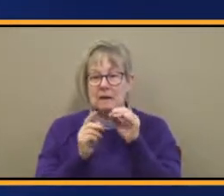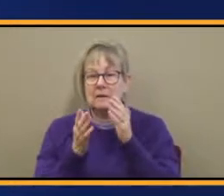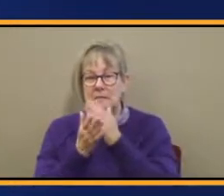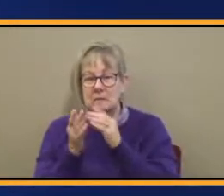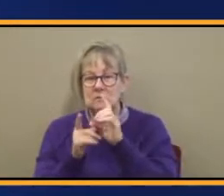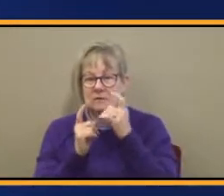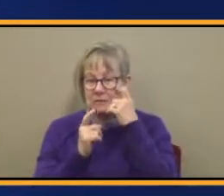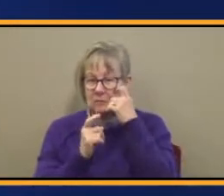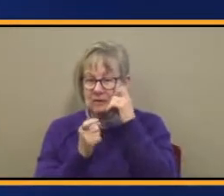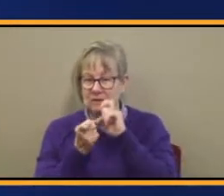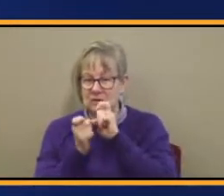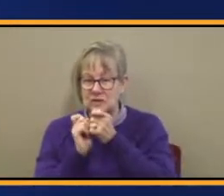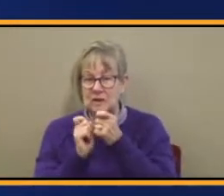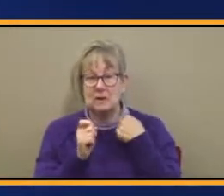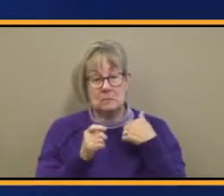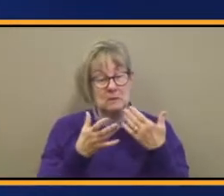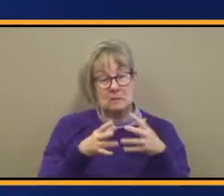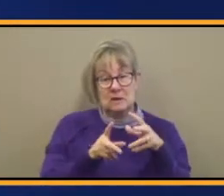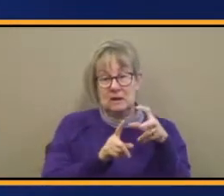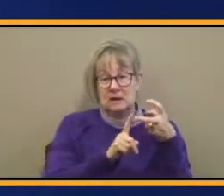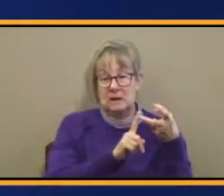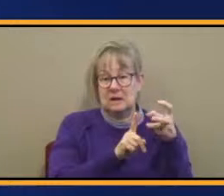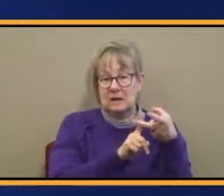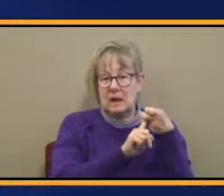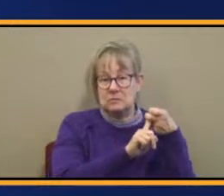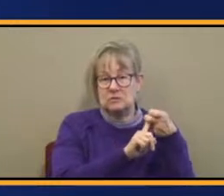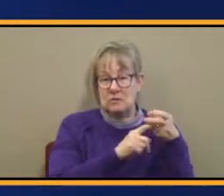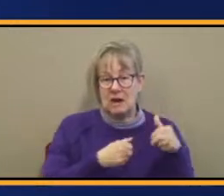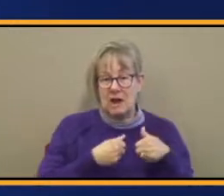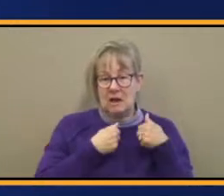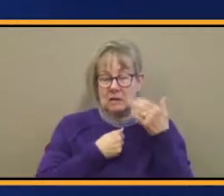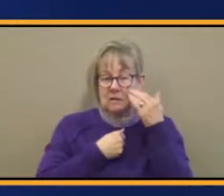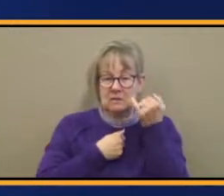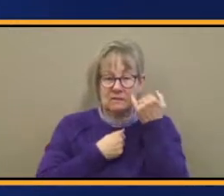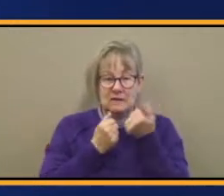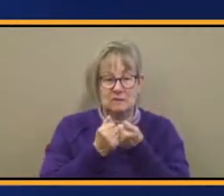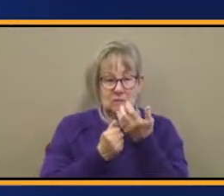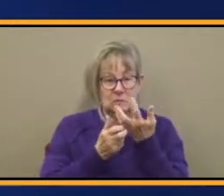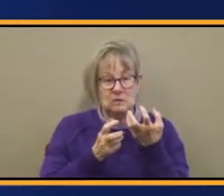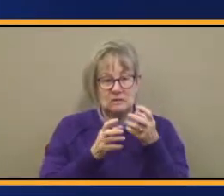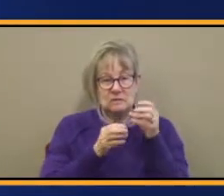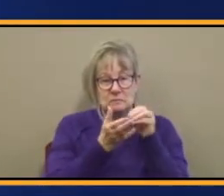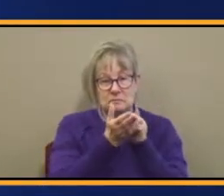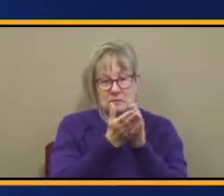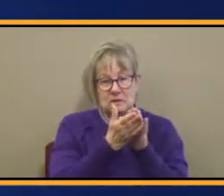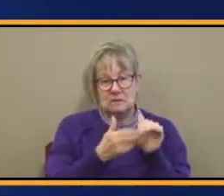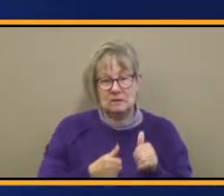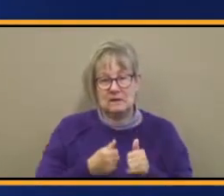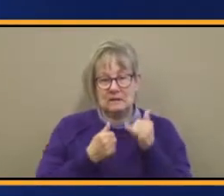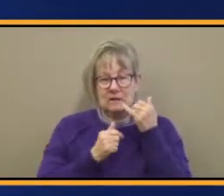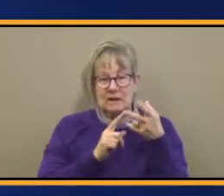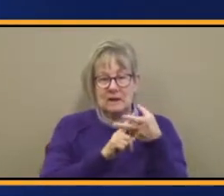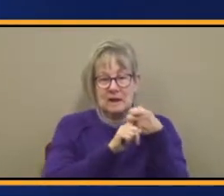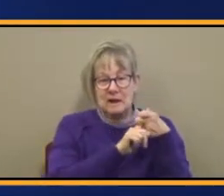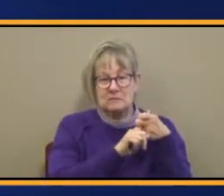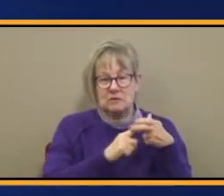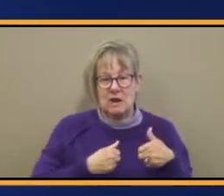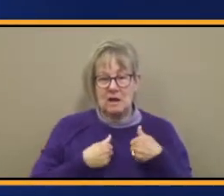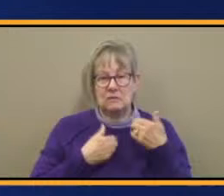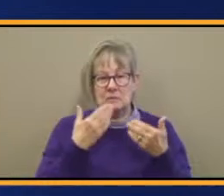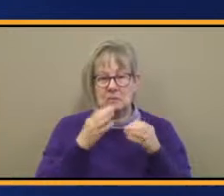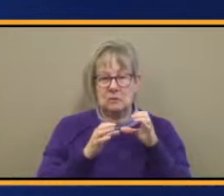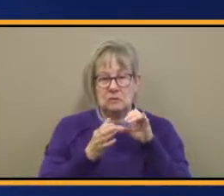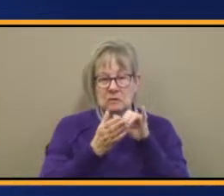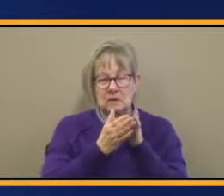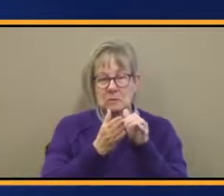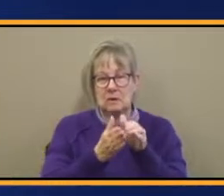yeah, if we can capture address, I don't know that everybody wants to share address. We can do that as an optional field or something, but if we can capture address, then we can maybe do that on the back